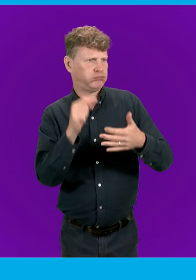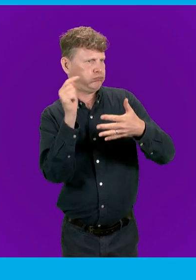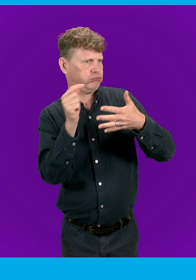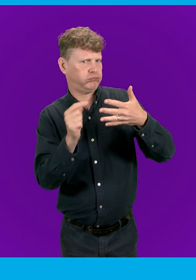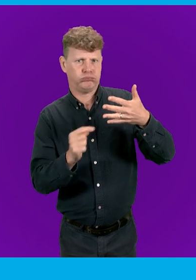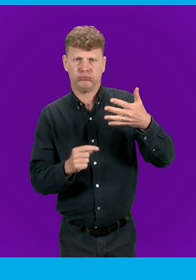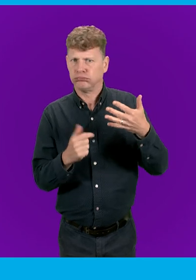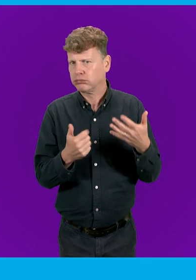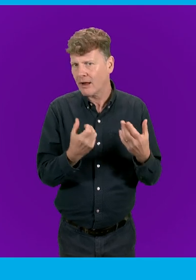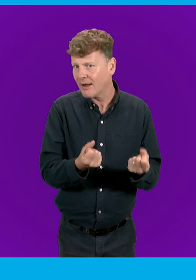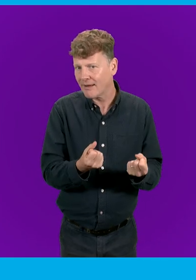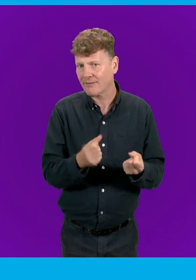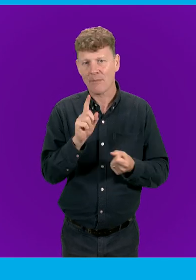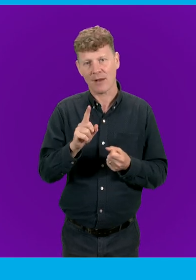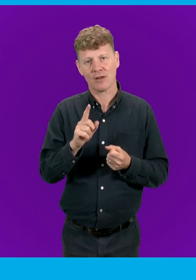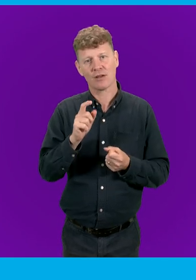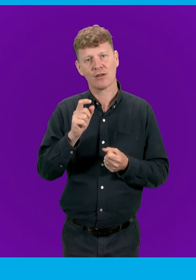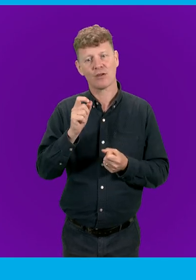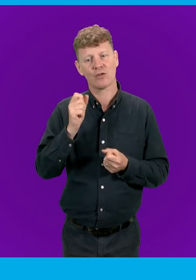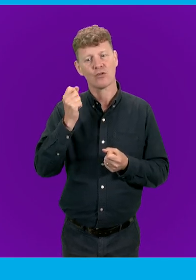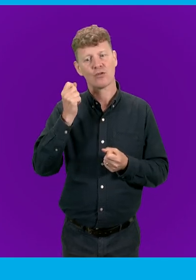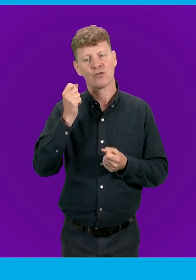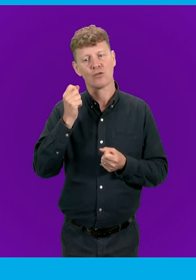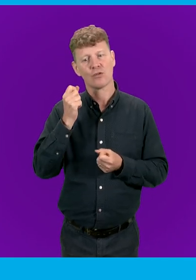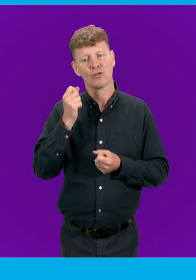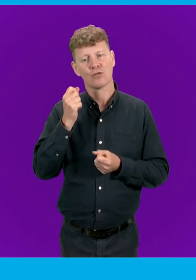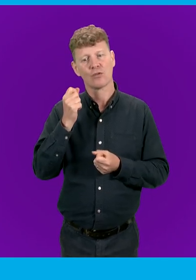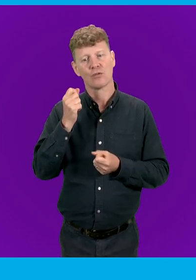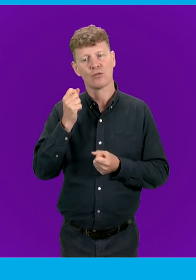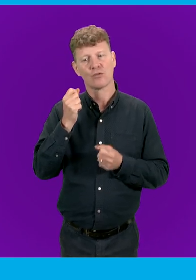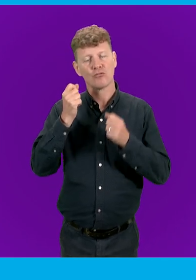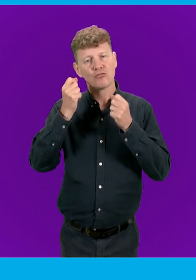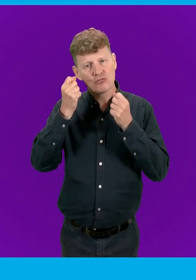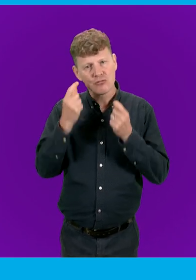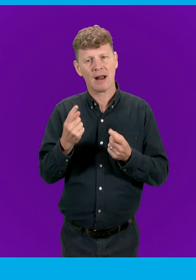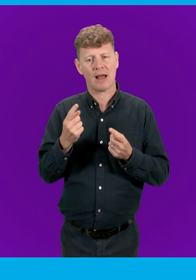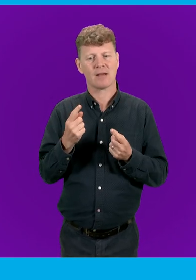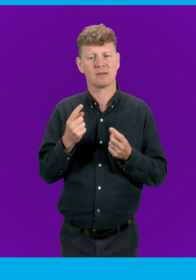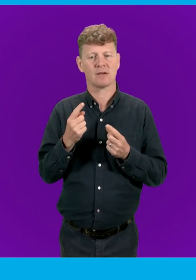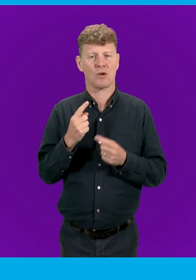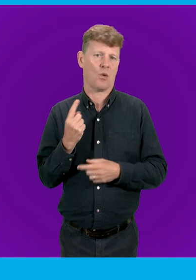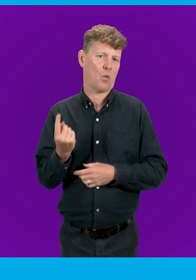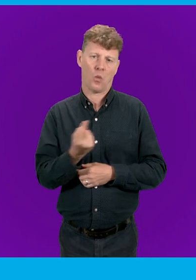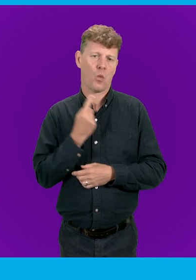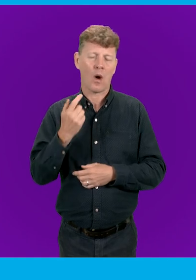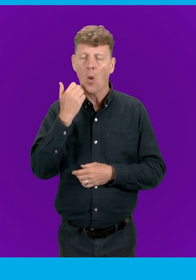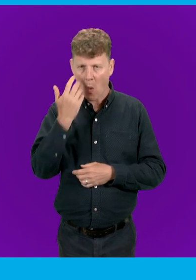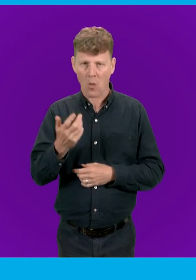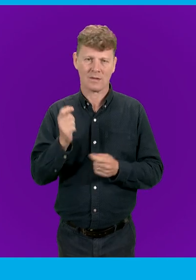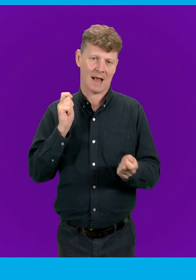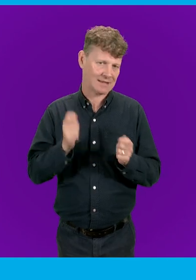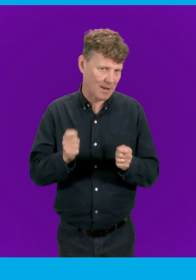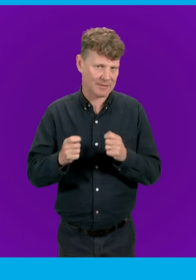just realizing that we can always, we're always adapting, we always need to